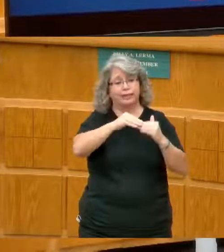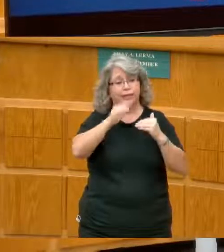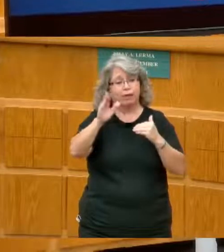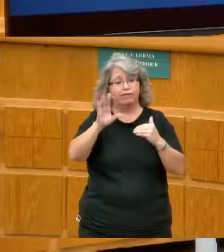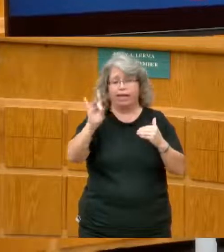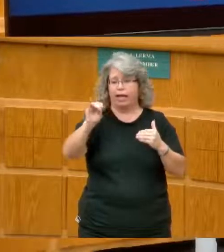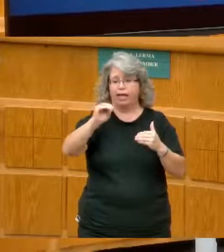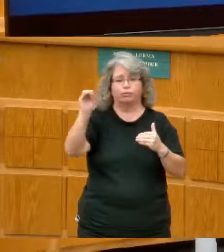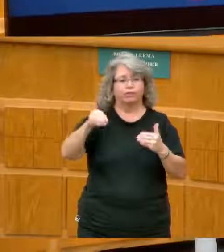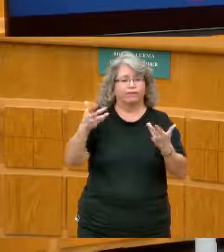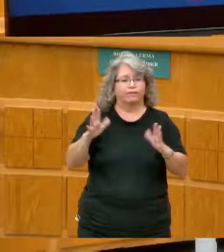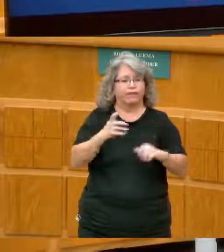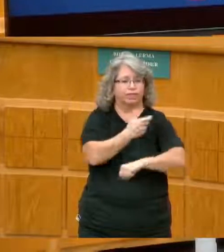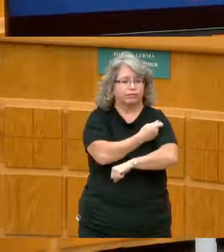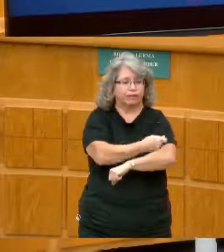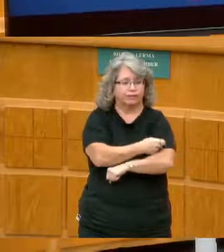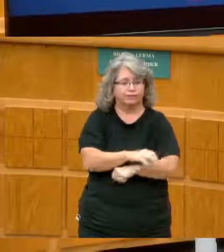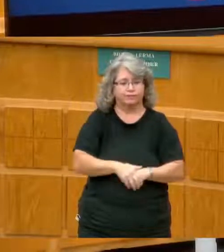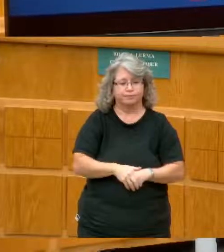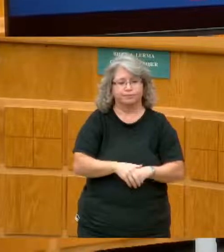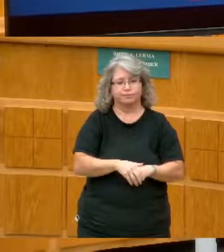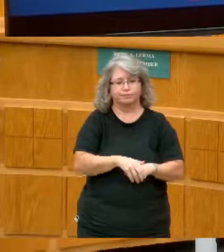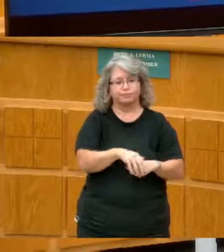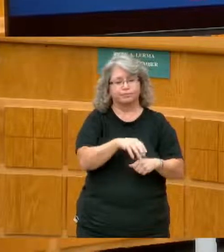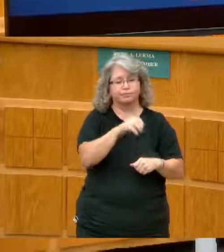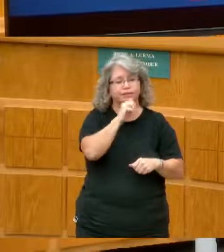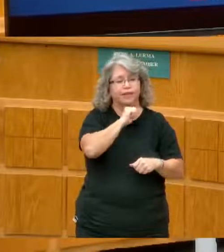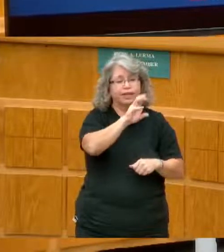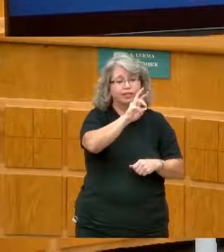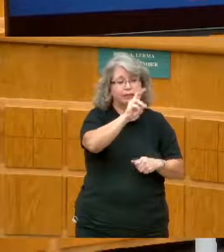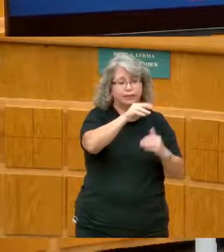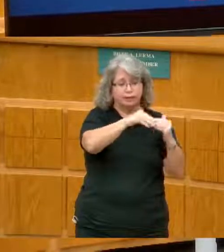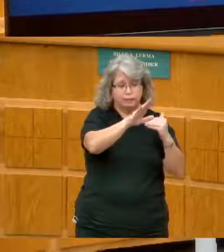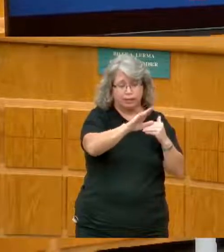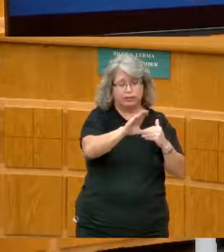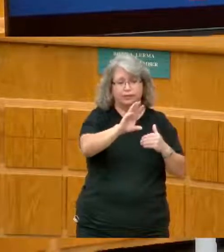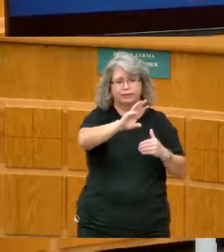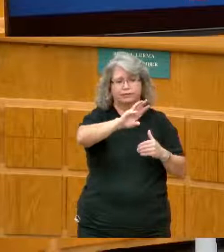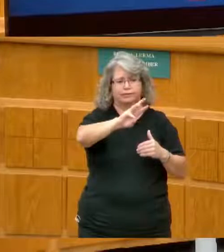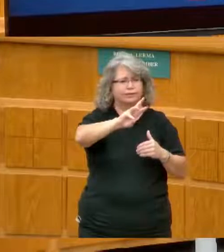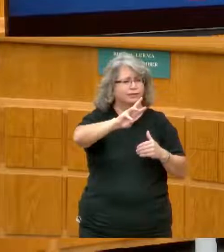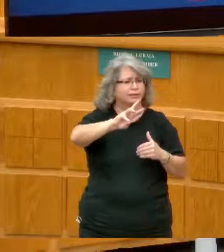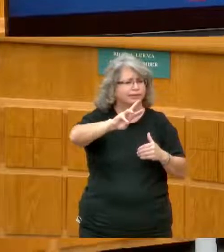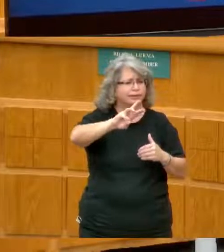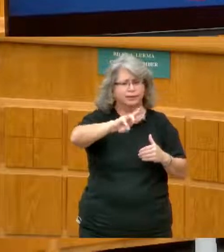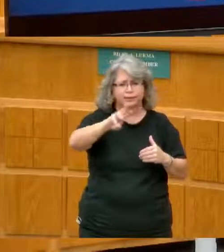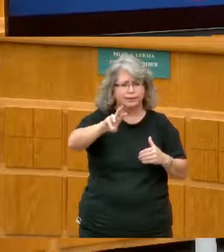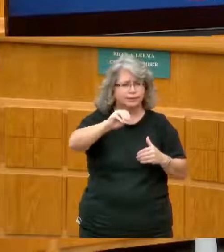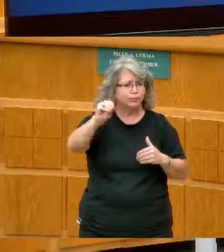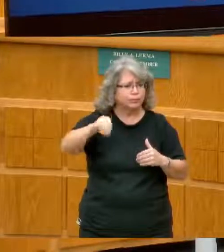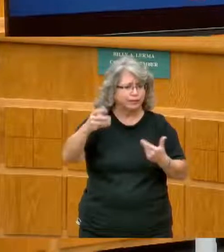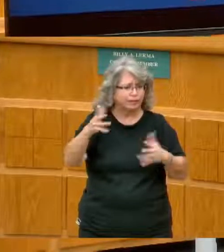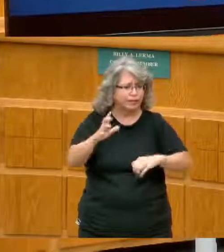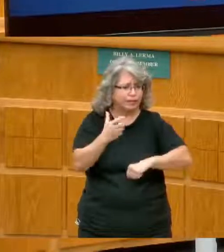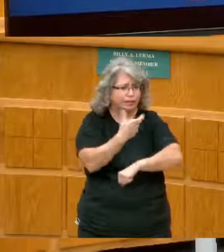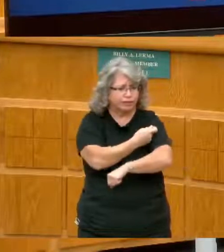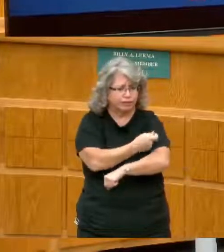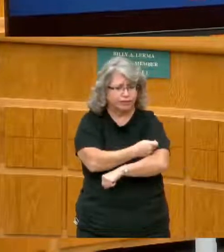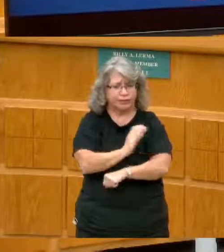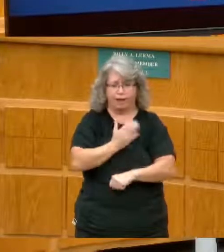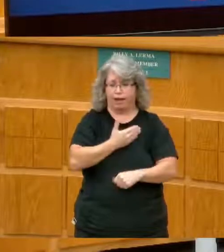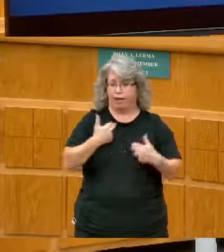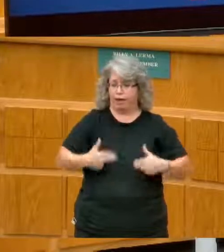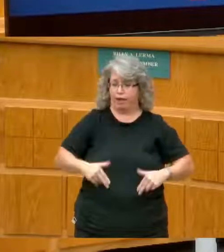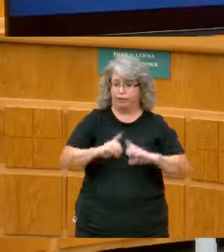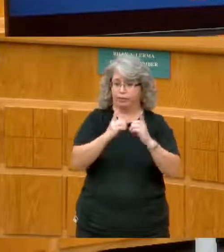68.6% of residents ages 16 and over have been fully vaccinated. Our health department on its own